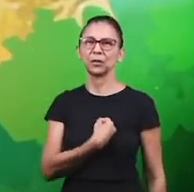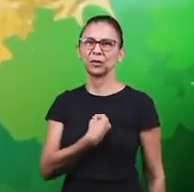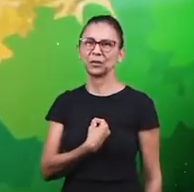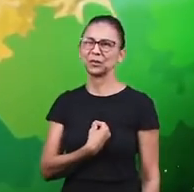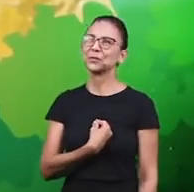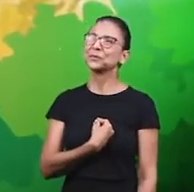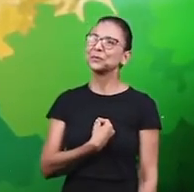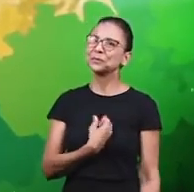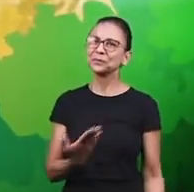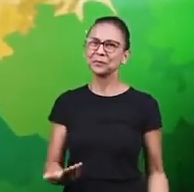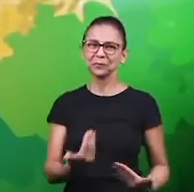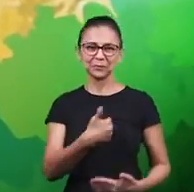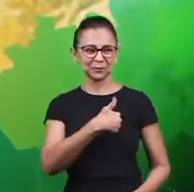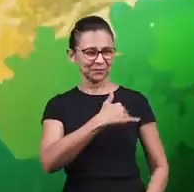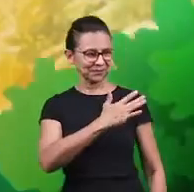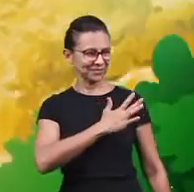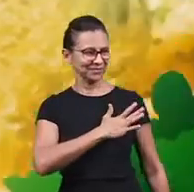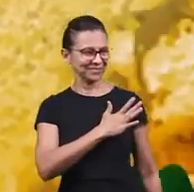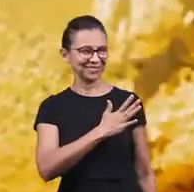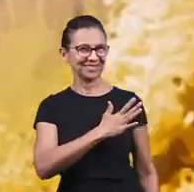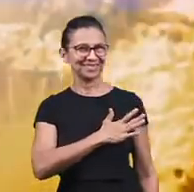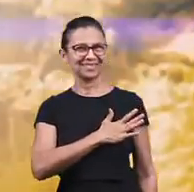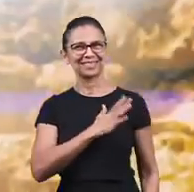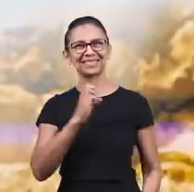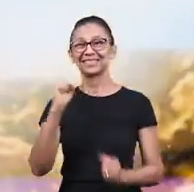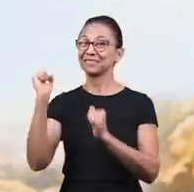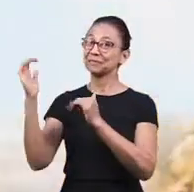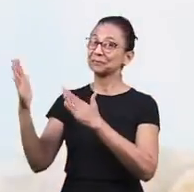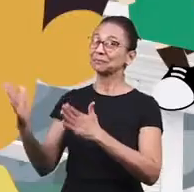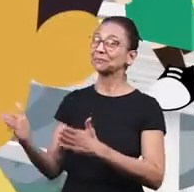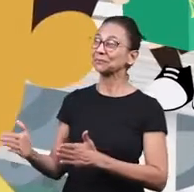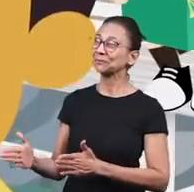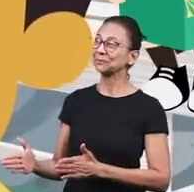He is alive and reigns in my life.